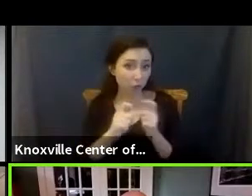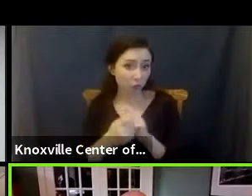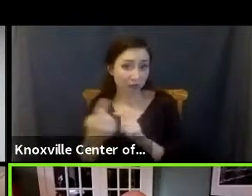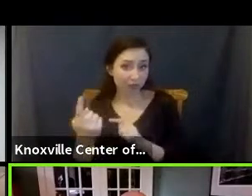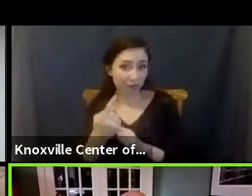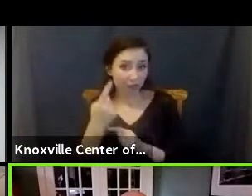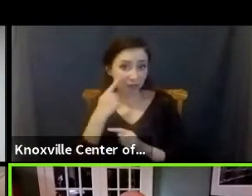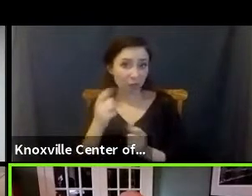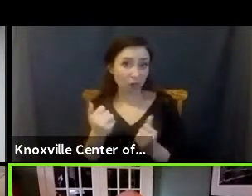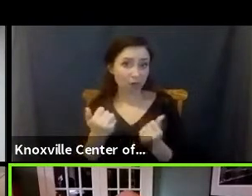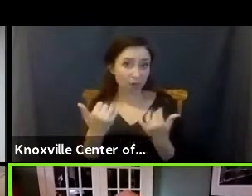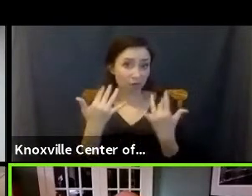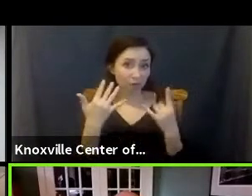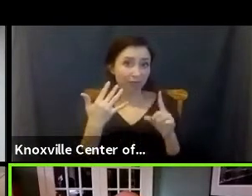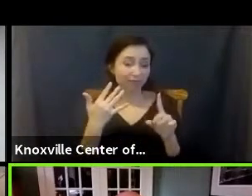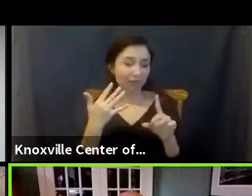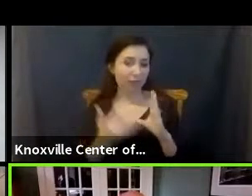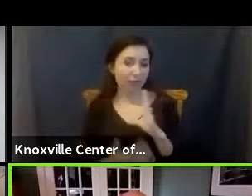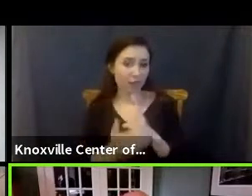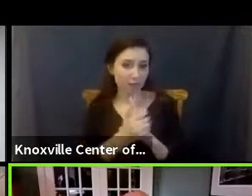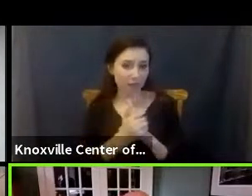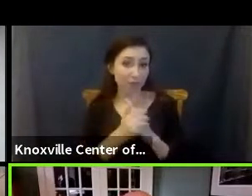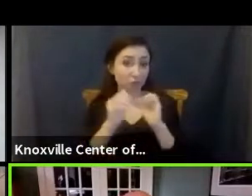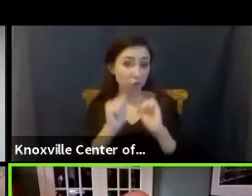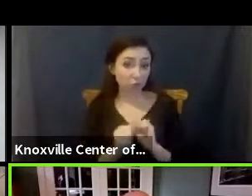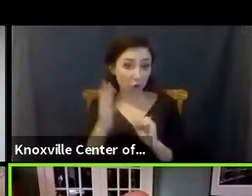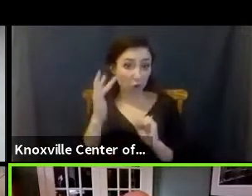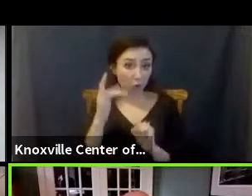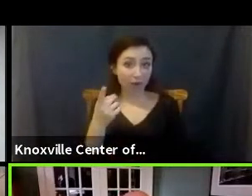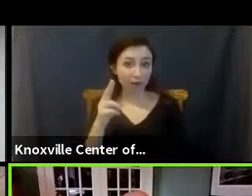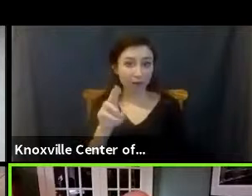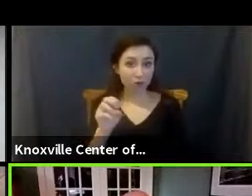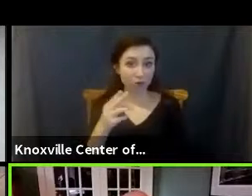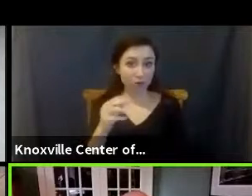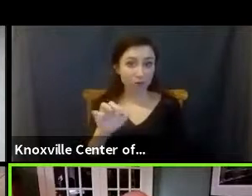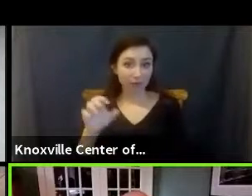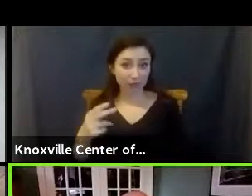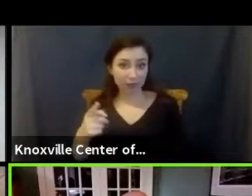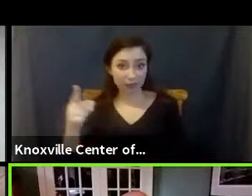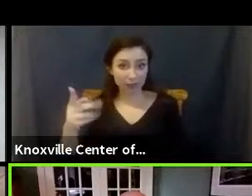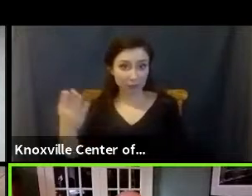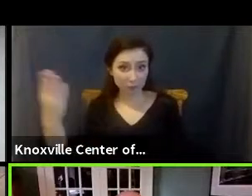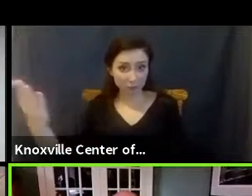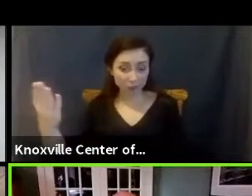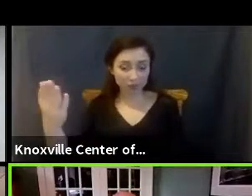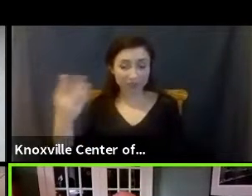friendly amendment, then she could, because since Dr. Shamiyeh was the proposer. Is that right?